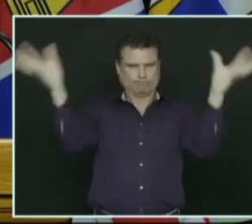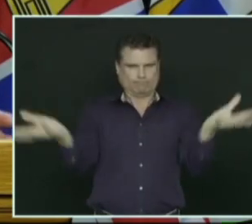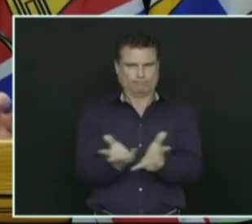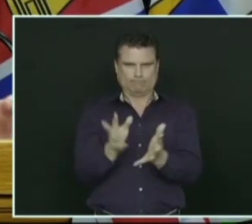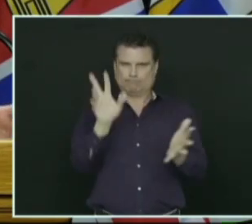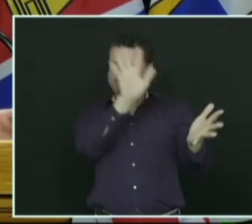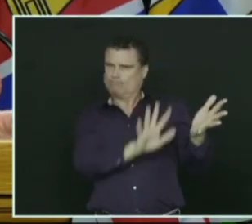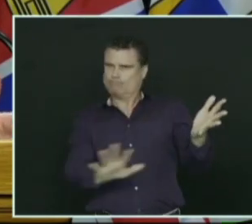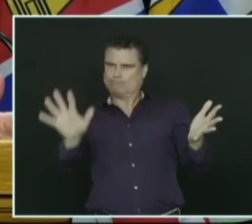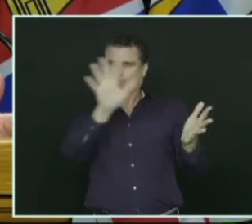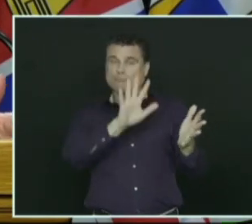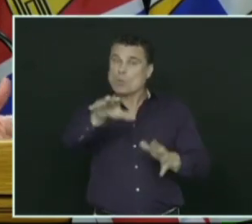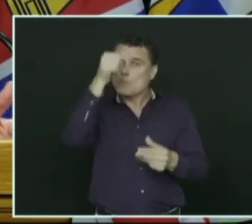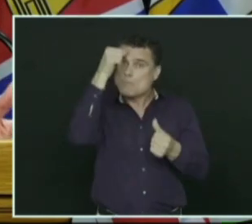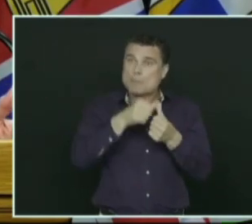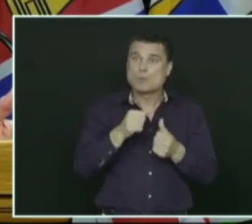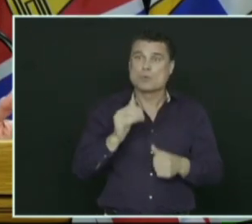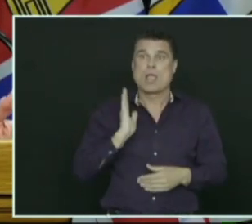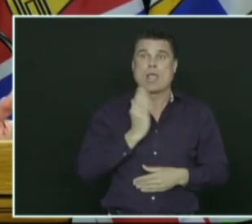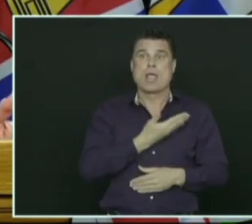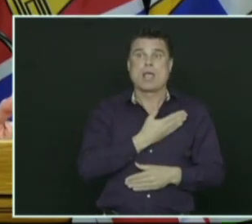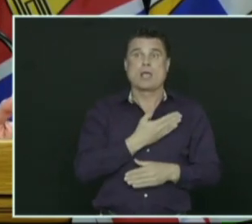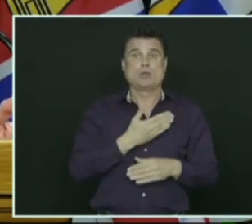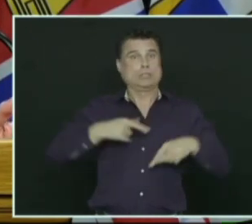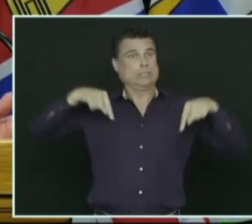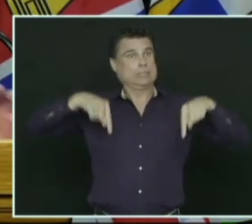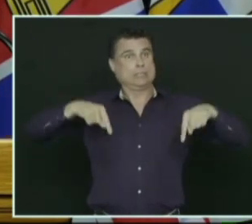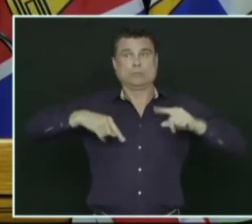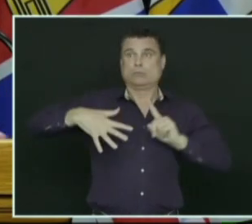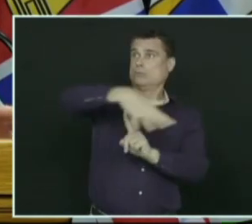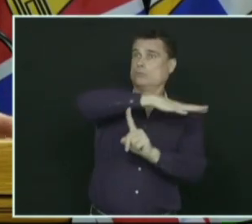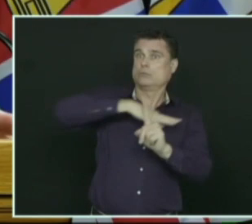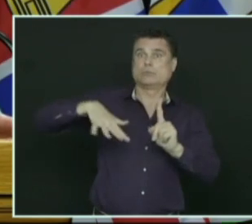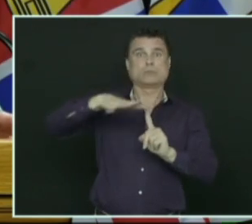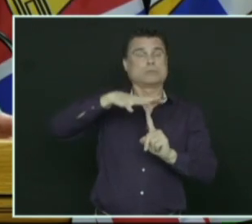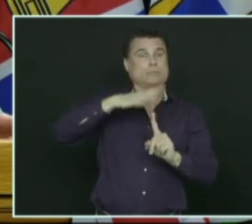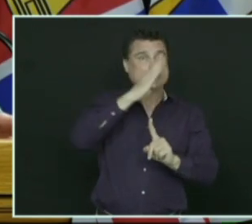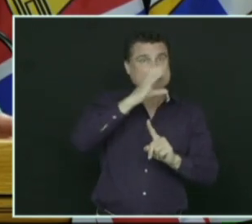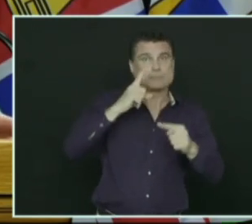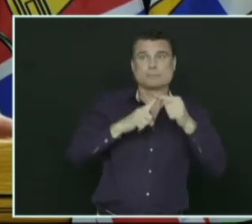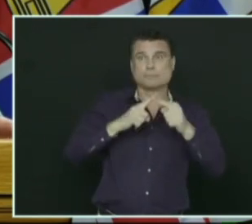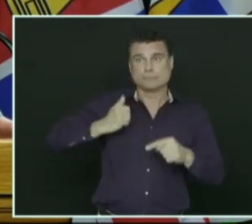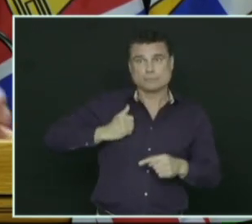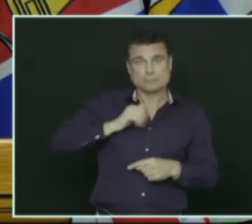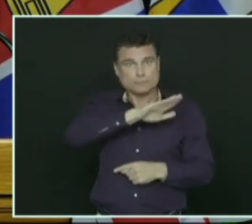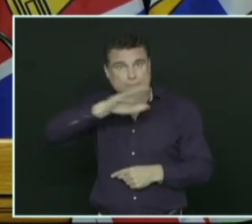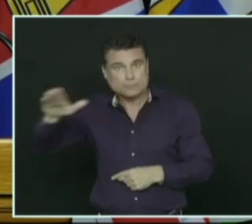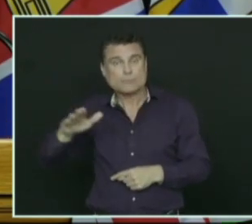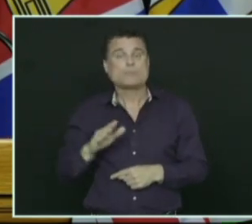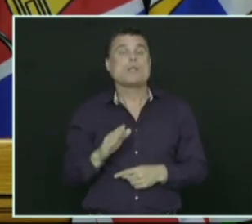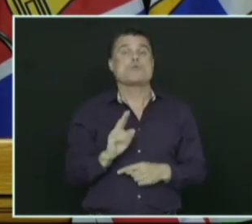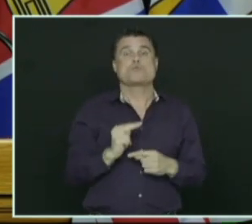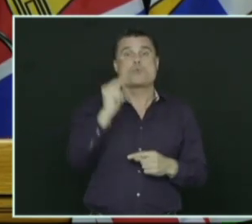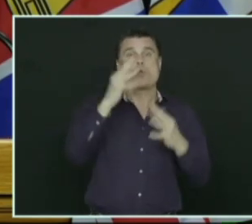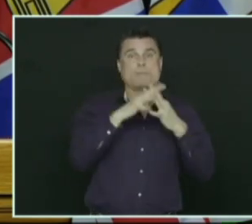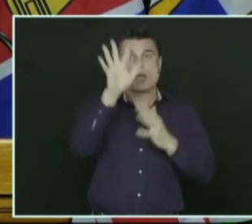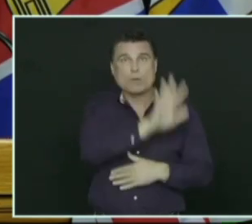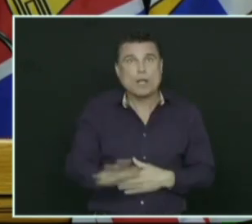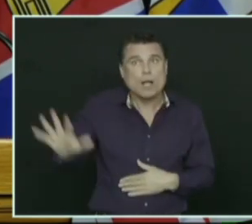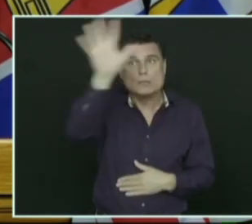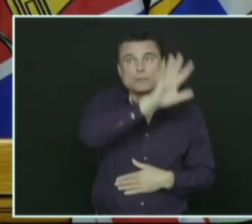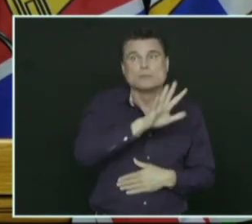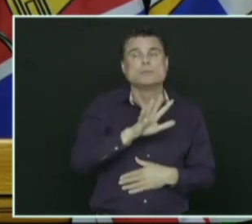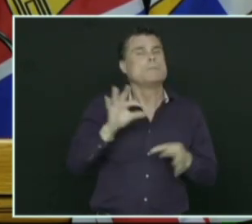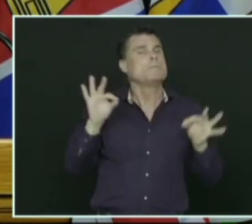going, and what are the things we need to do in our healthcare sector that we can manage so that we can take care of increased